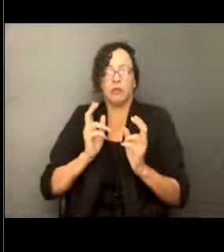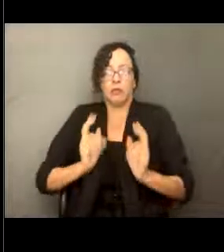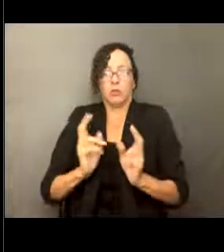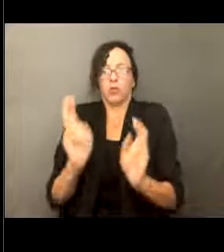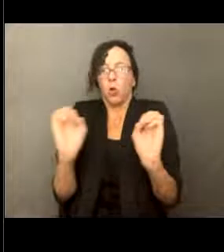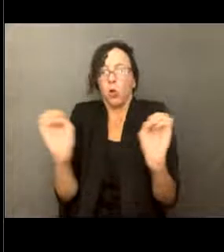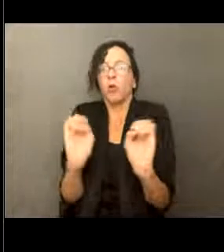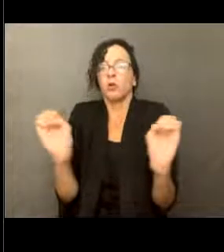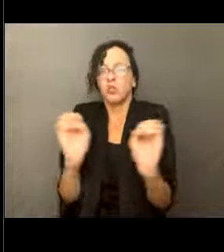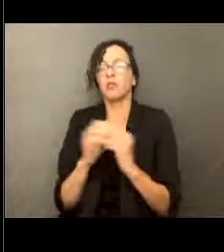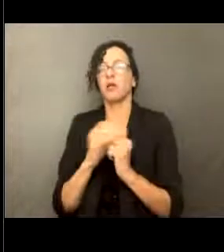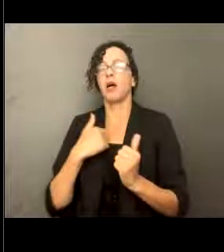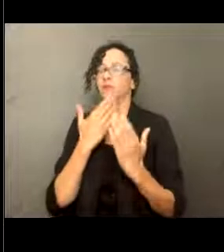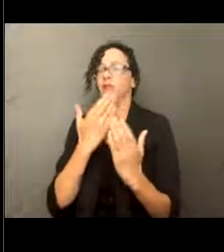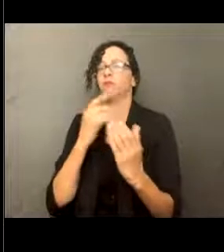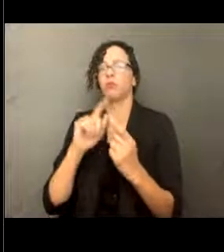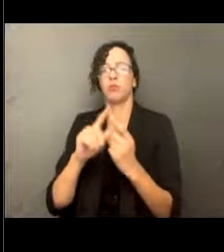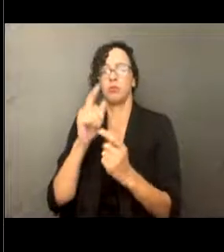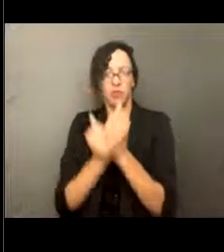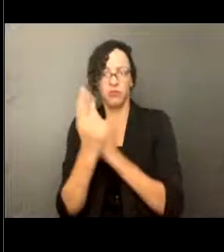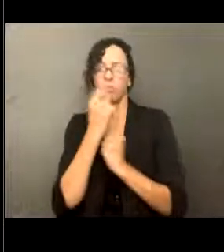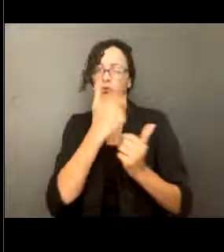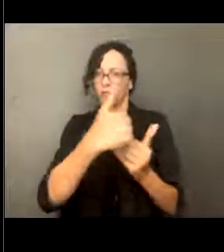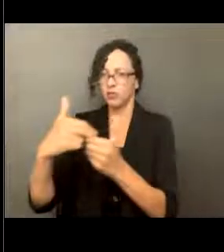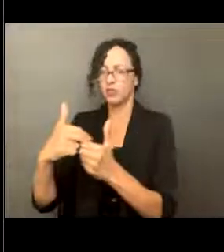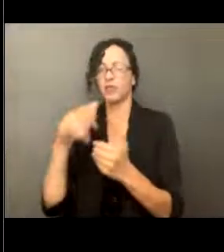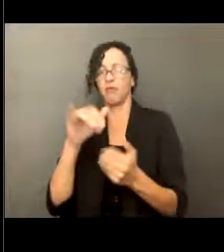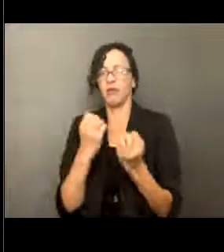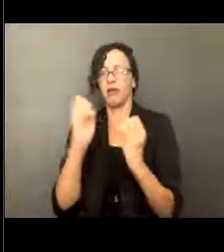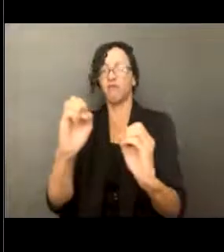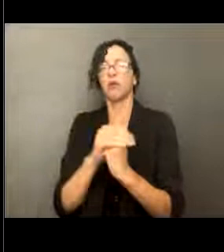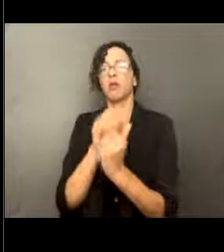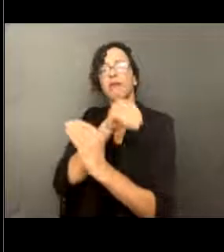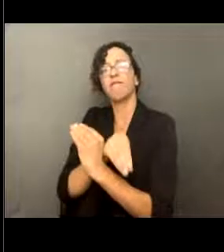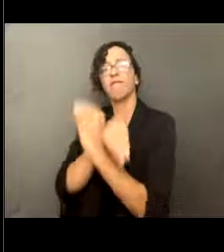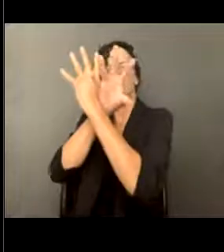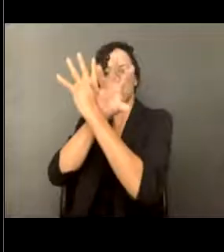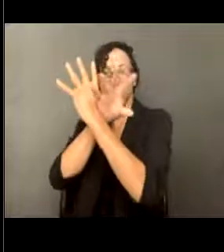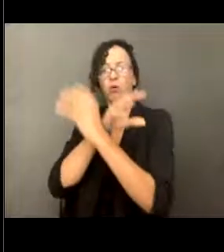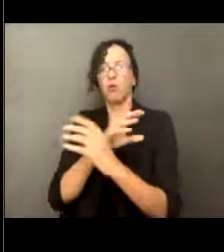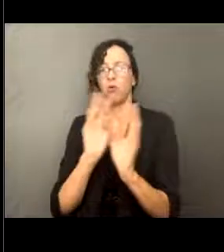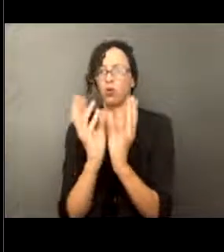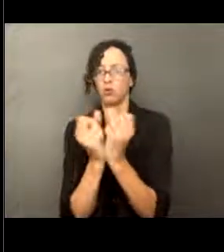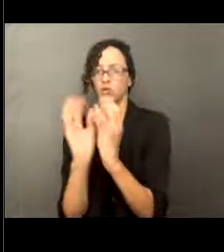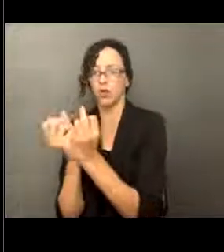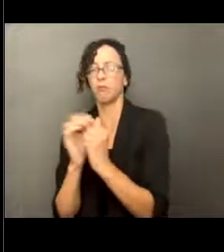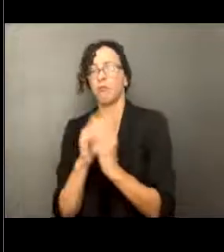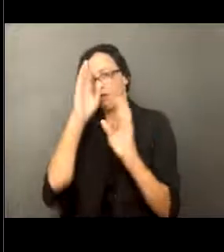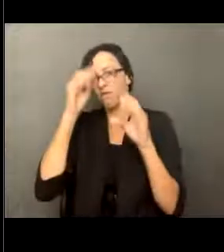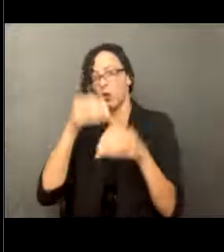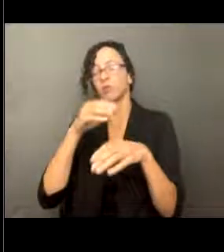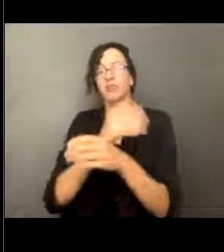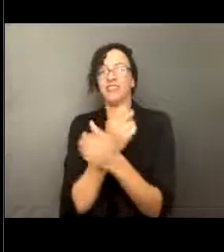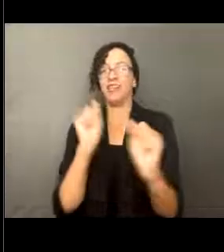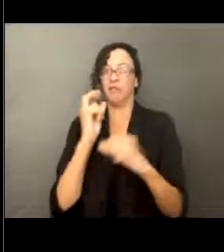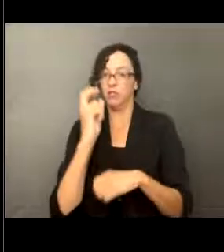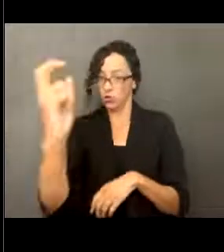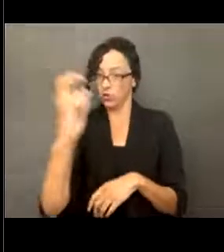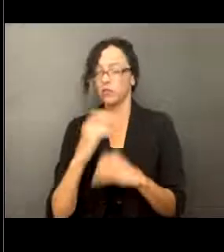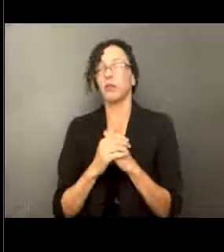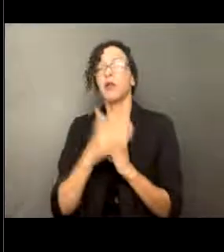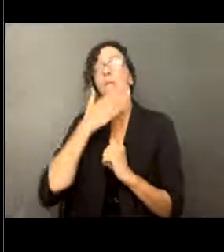this effort. They've been virtual workshops, but they focused on safety trends and best practices